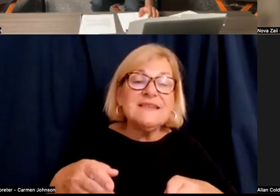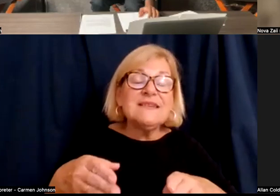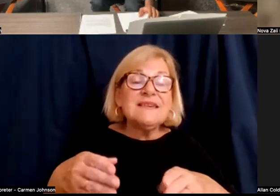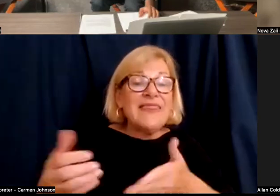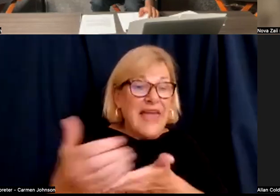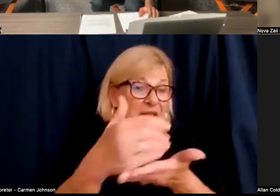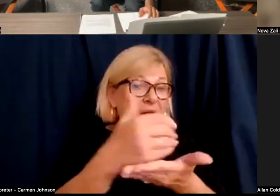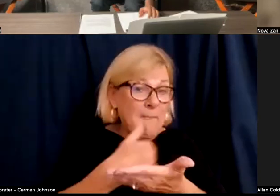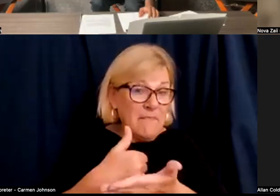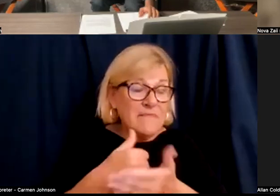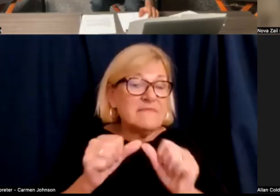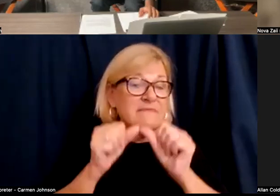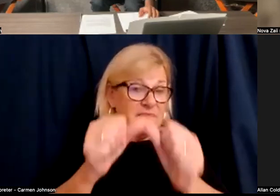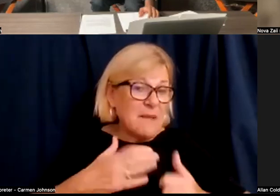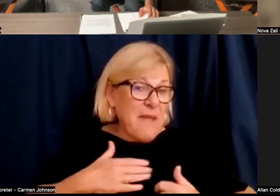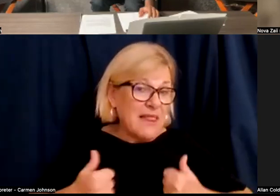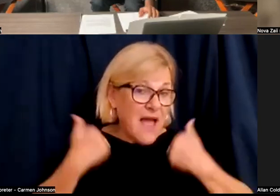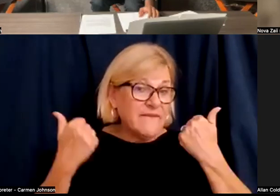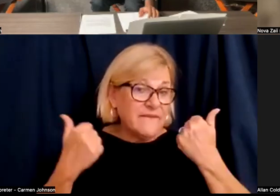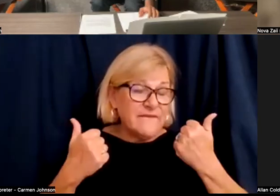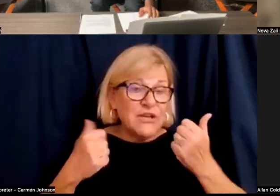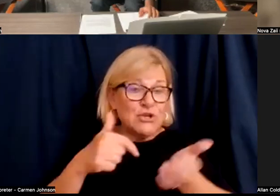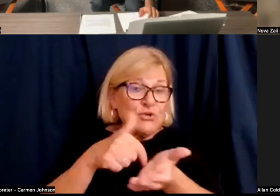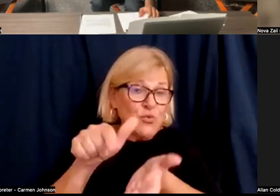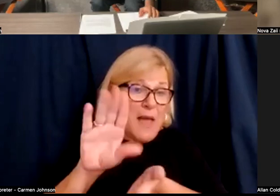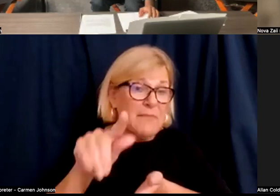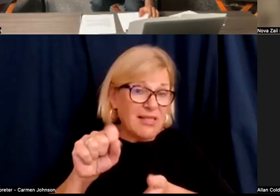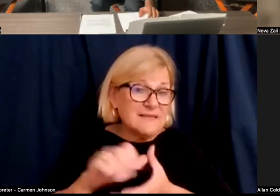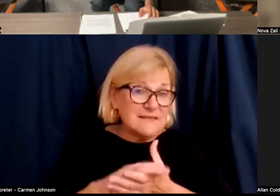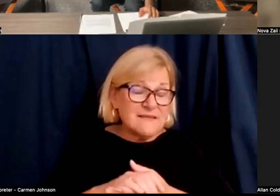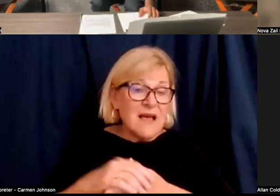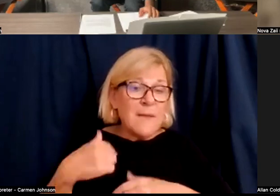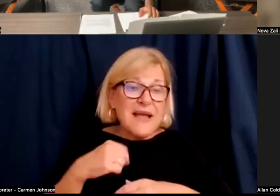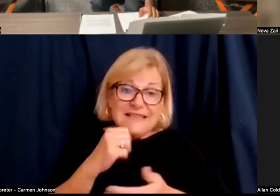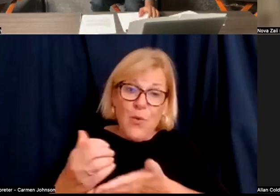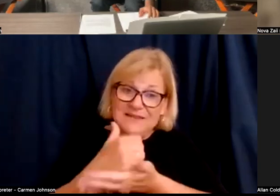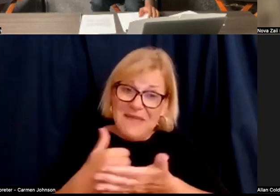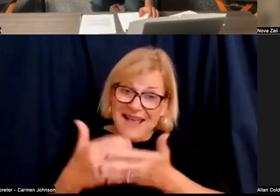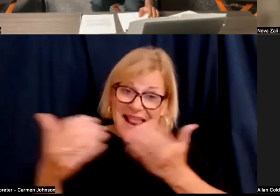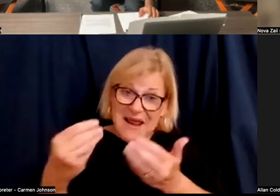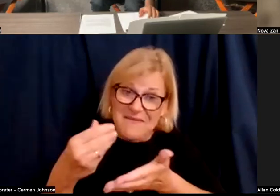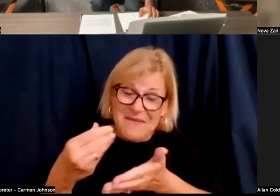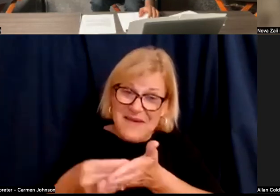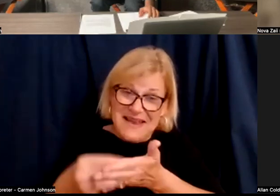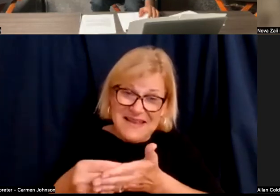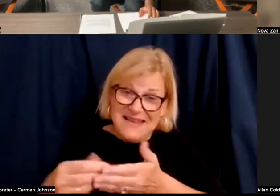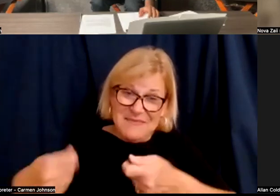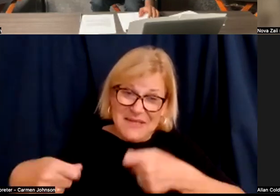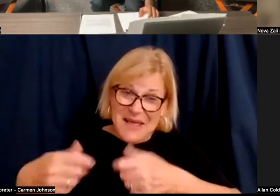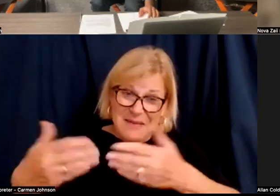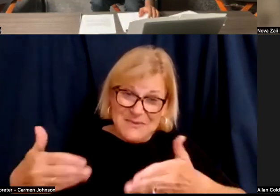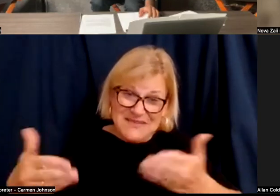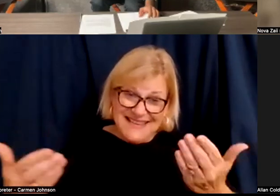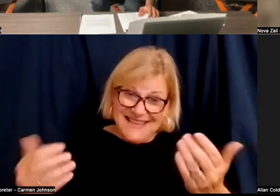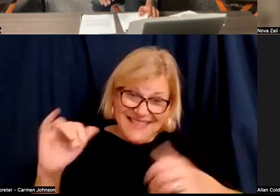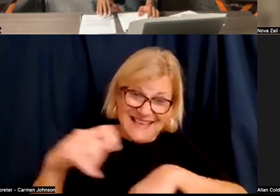income to perpetuate my life, to pay bills and because I wasn't making a lot of money playing music here at the time.